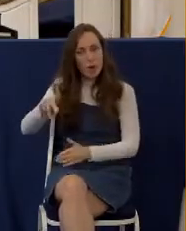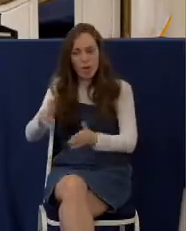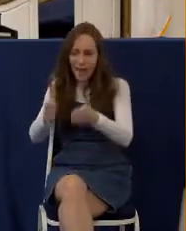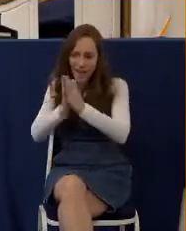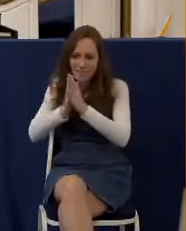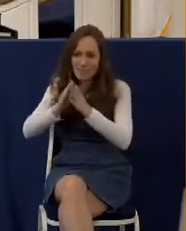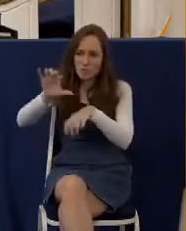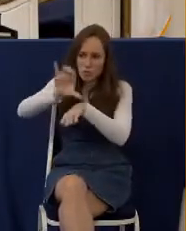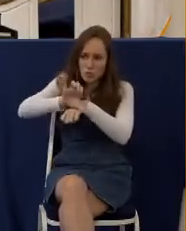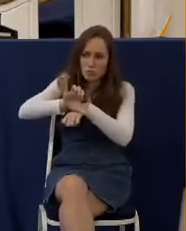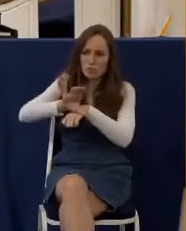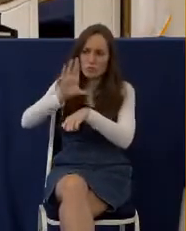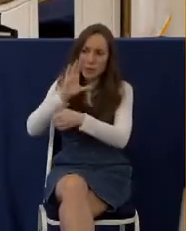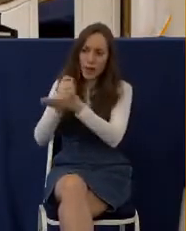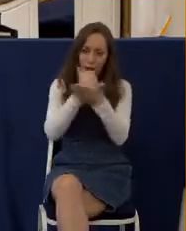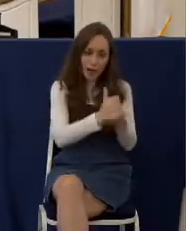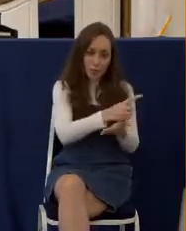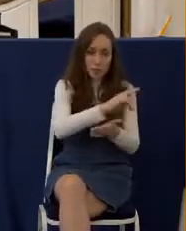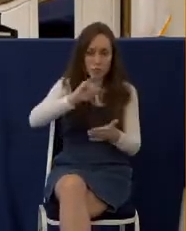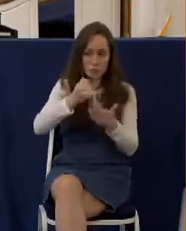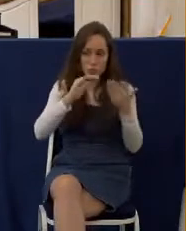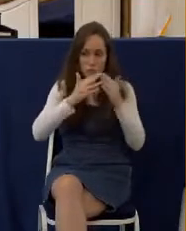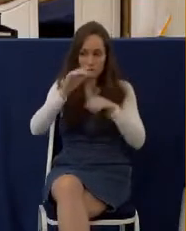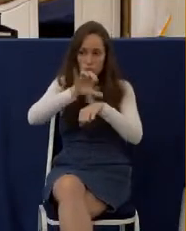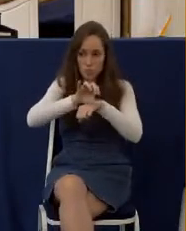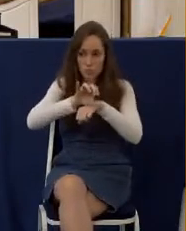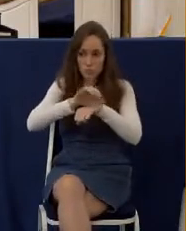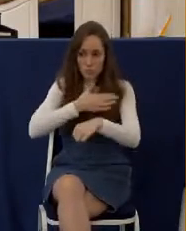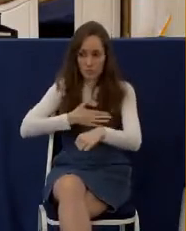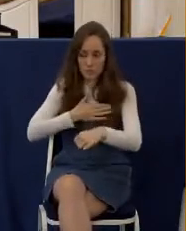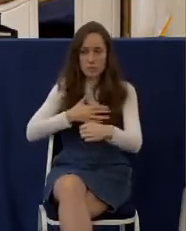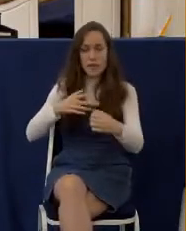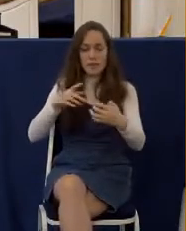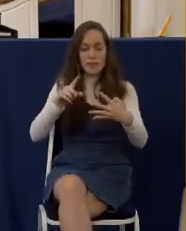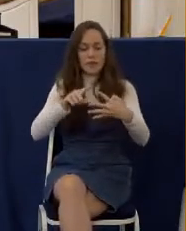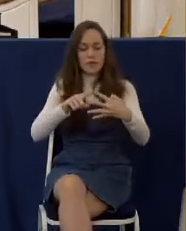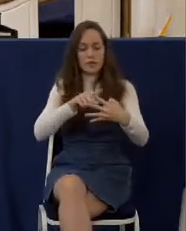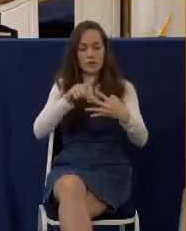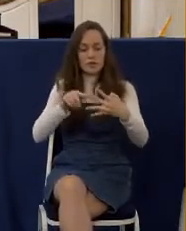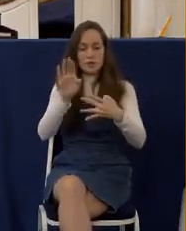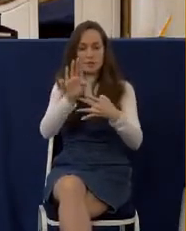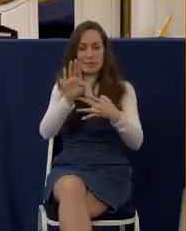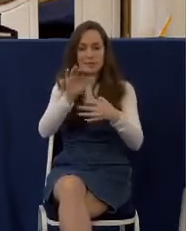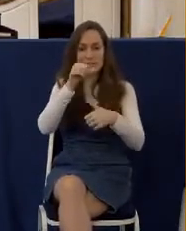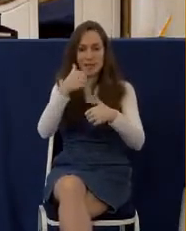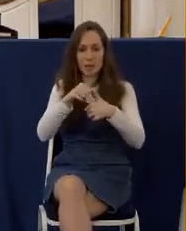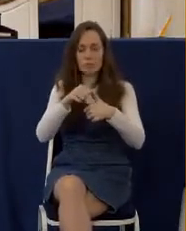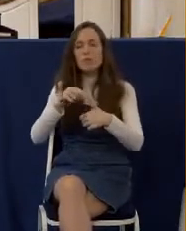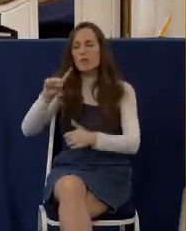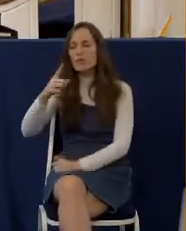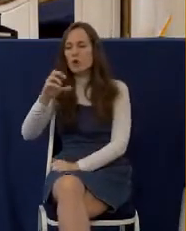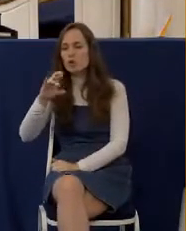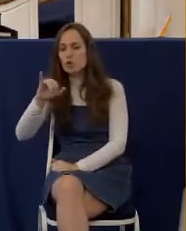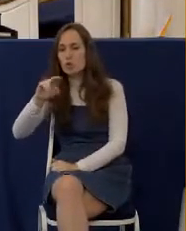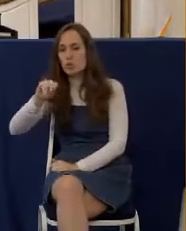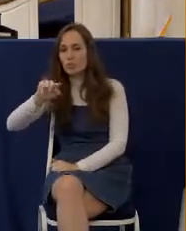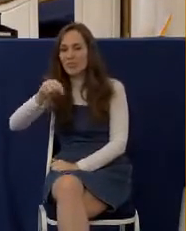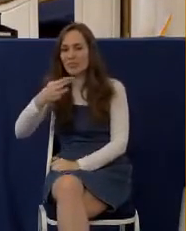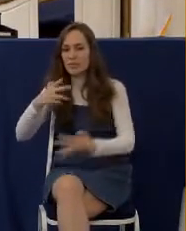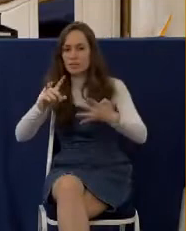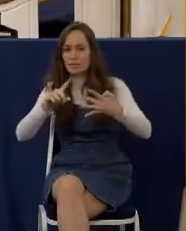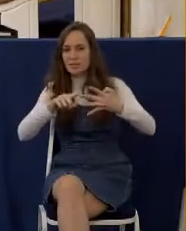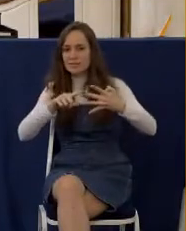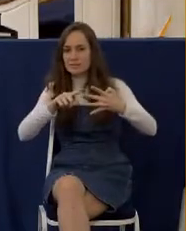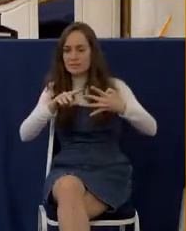out the Jerusalem church. And then in letter we could say B, which is 1 Corinthians. Paul, by the way,